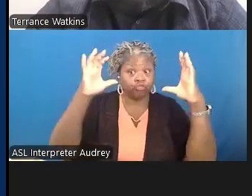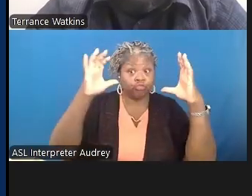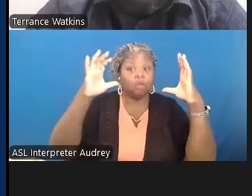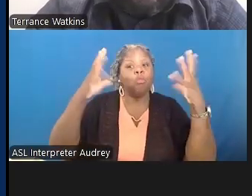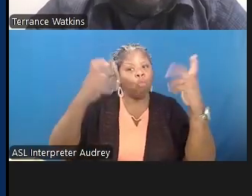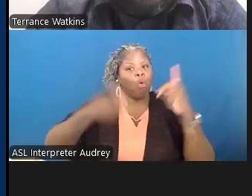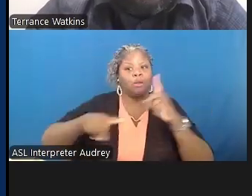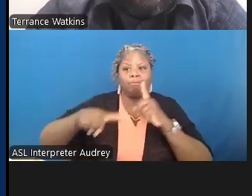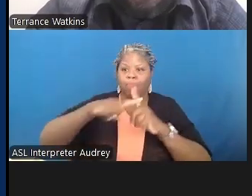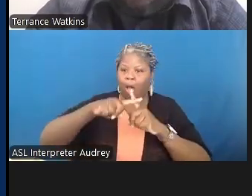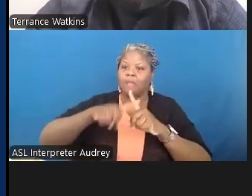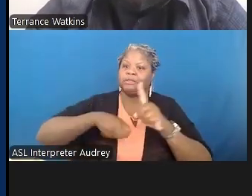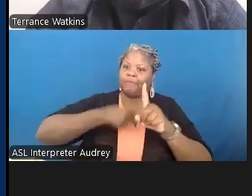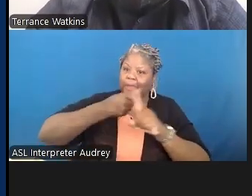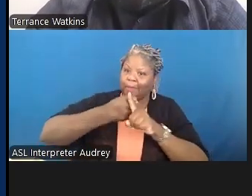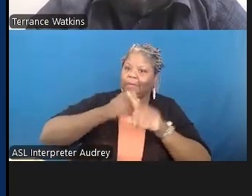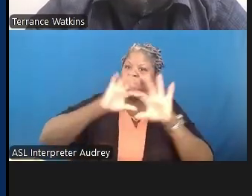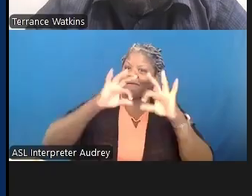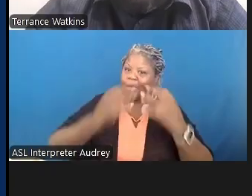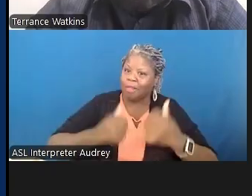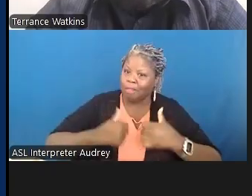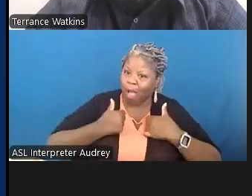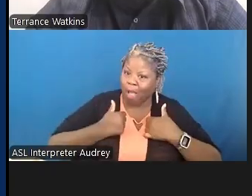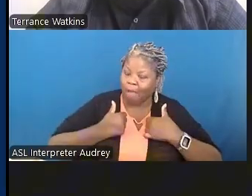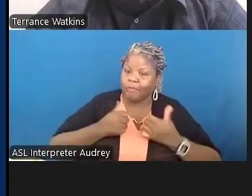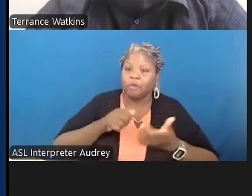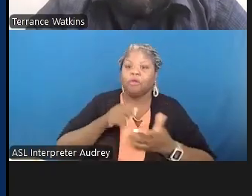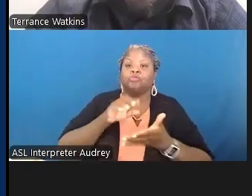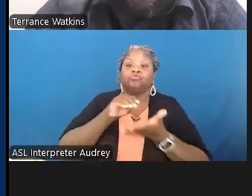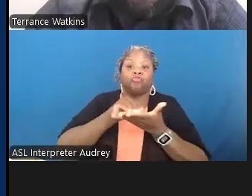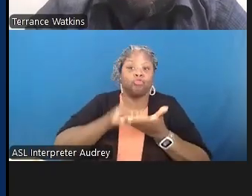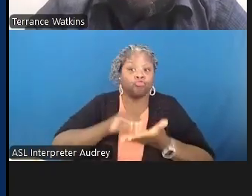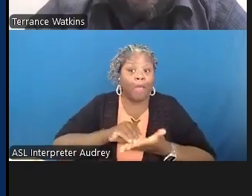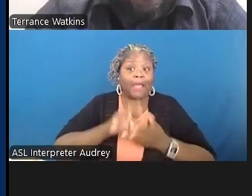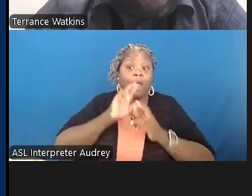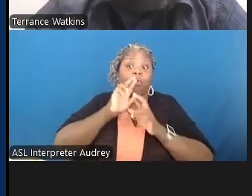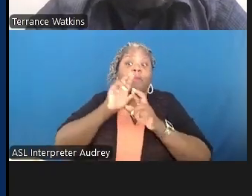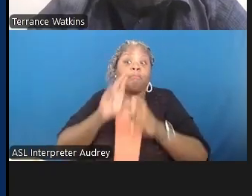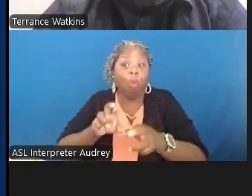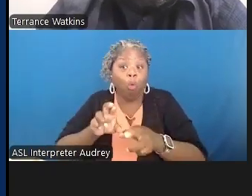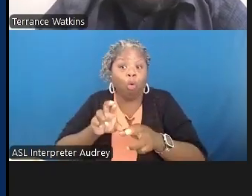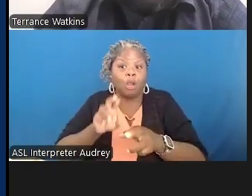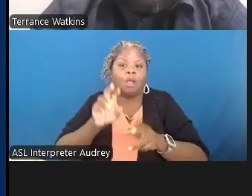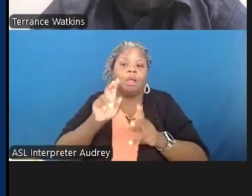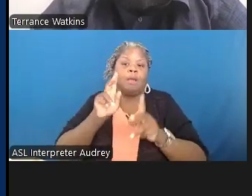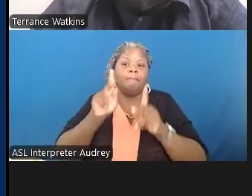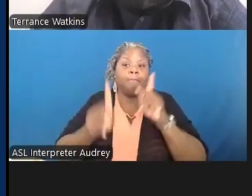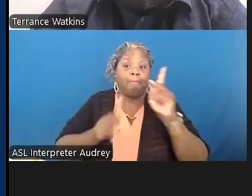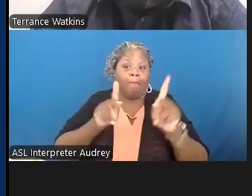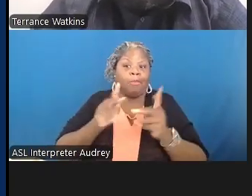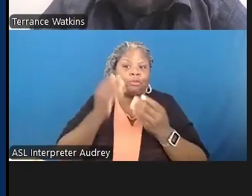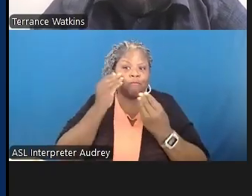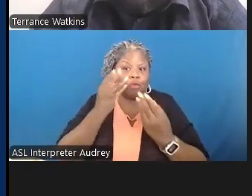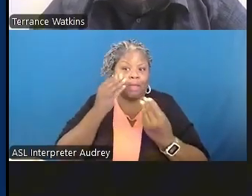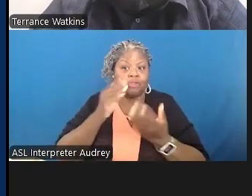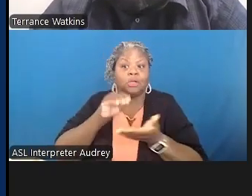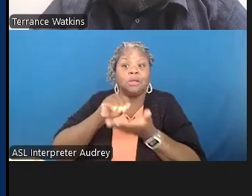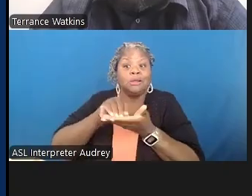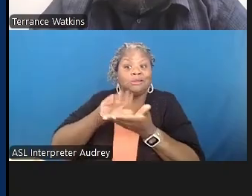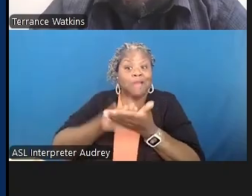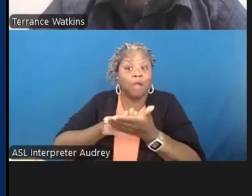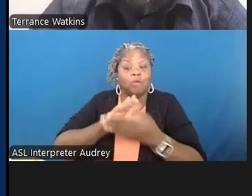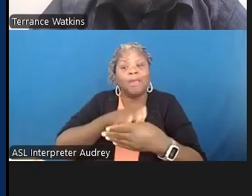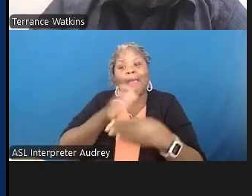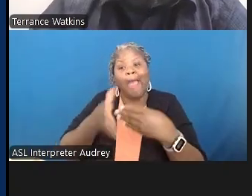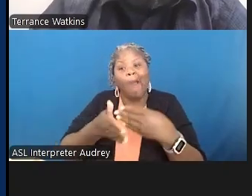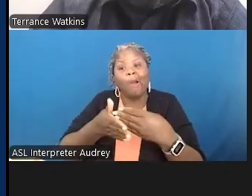impact the lives of the families, track and report on the progress of the participants, document outcomes to advocate for